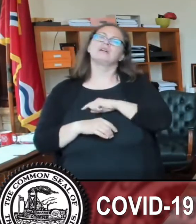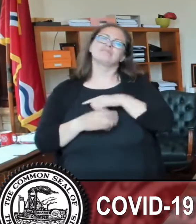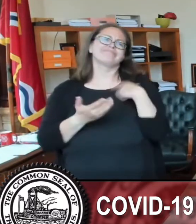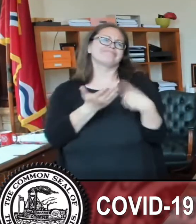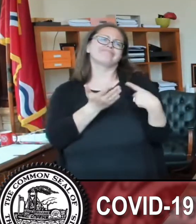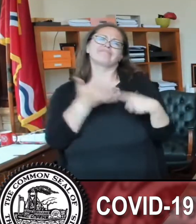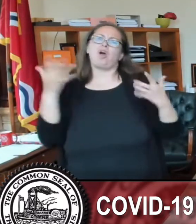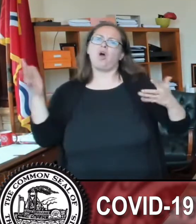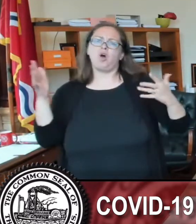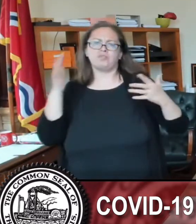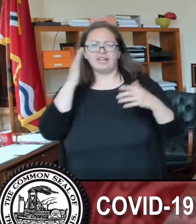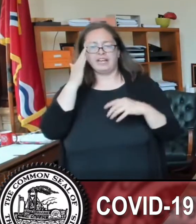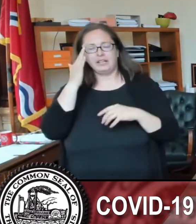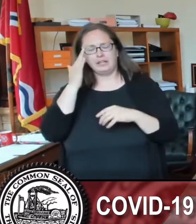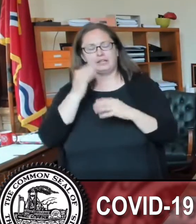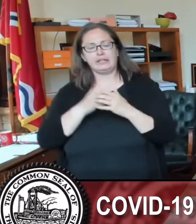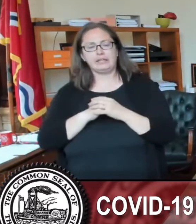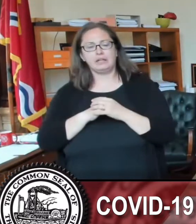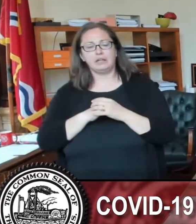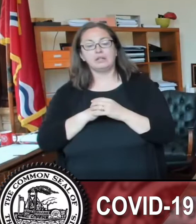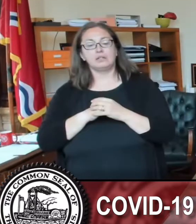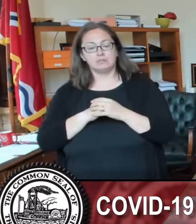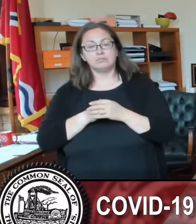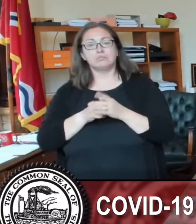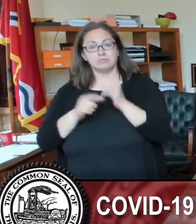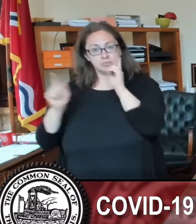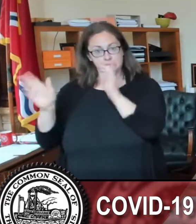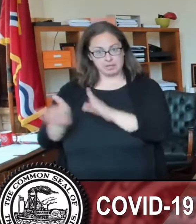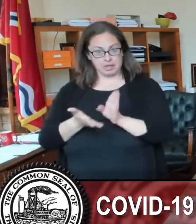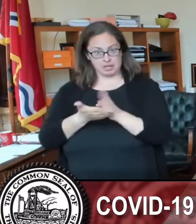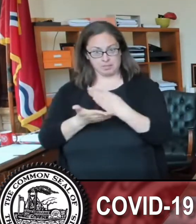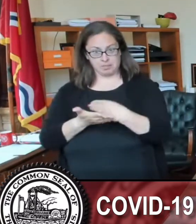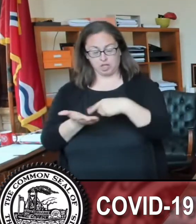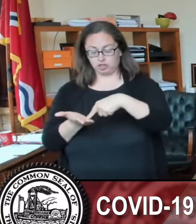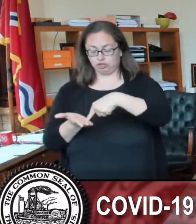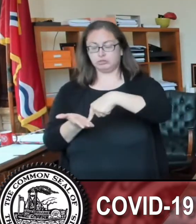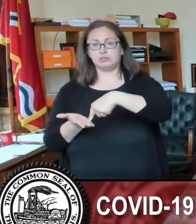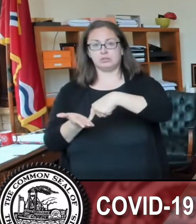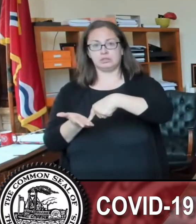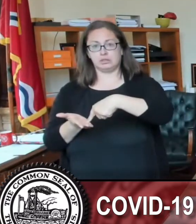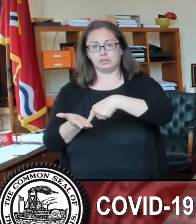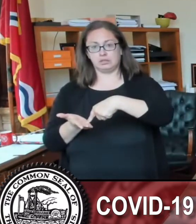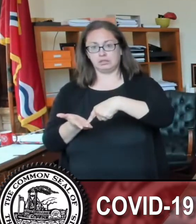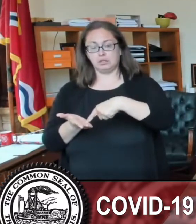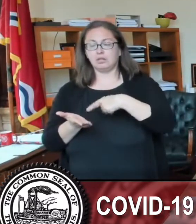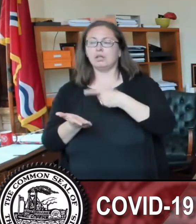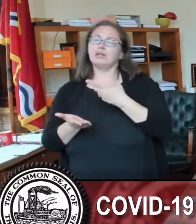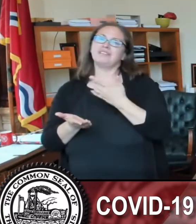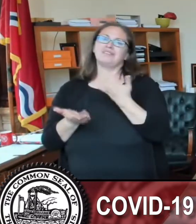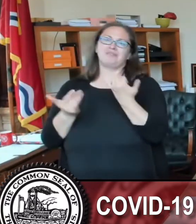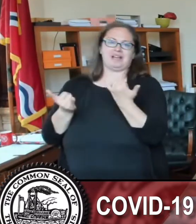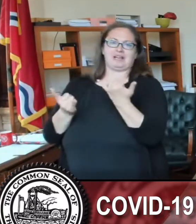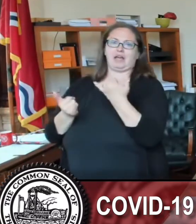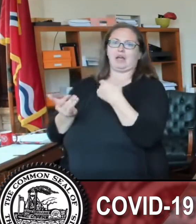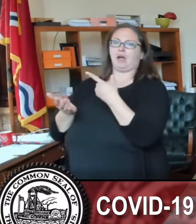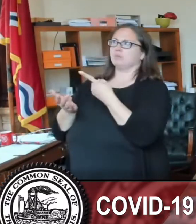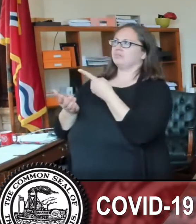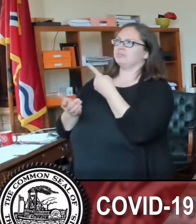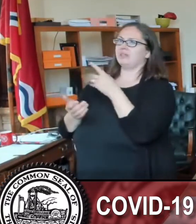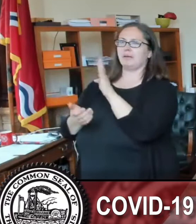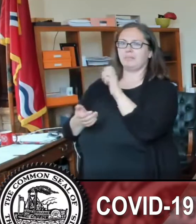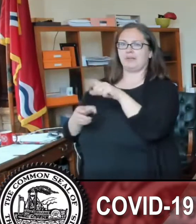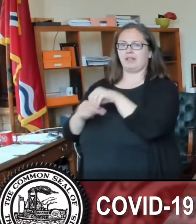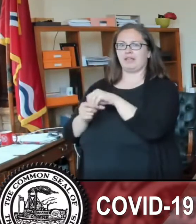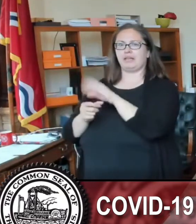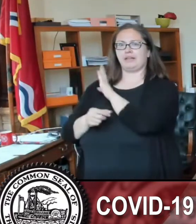already. We've budgeted, and this board bill is going through the Board of Aldermen right now. We